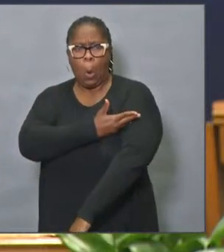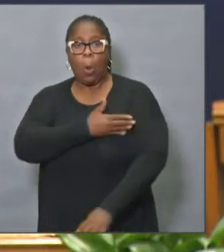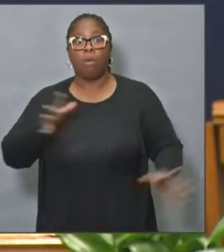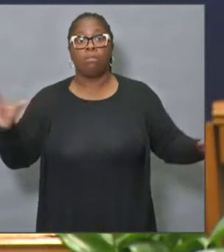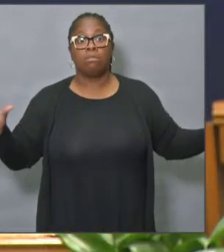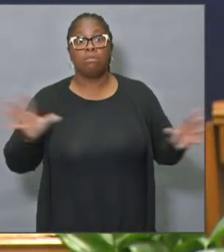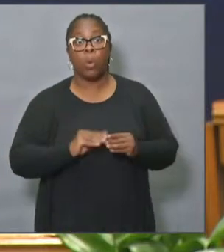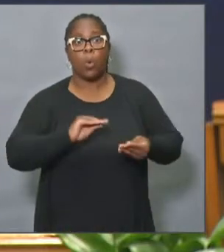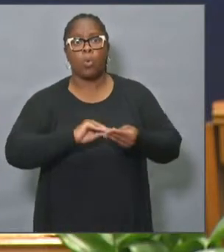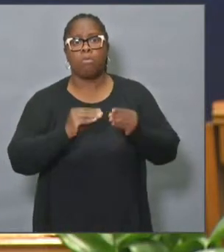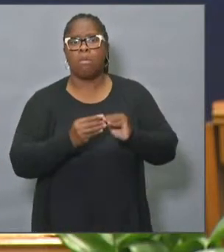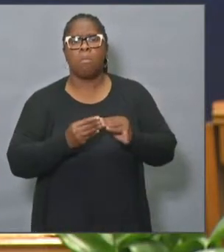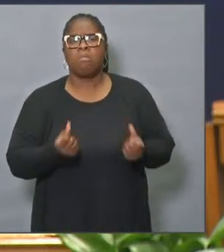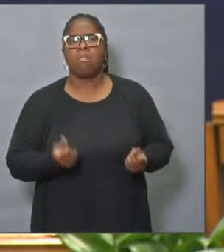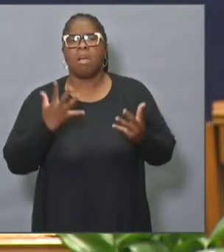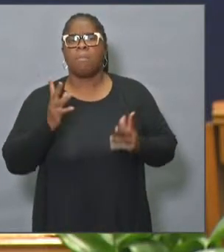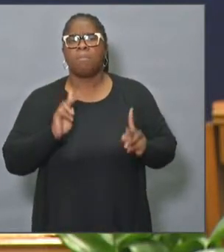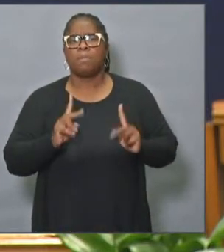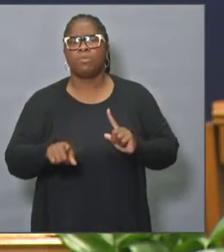settings is now